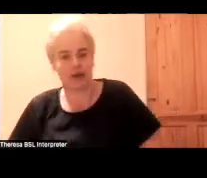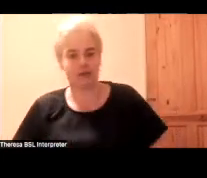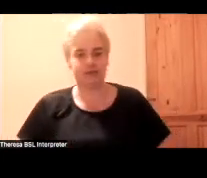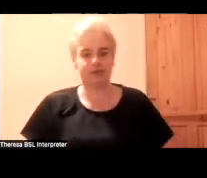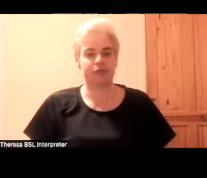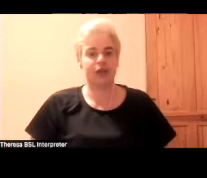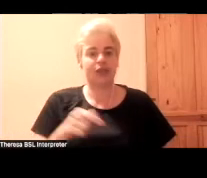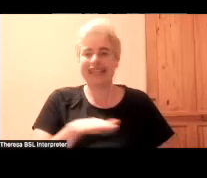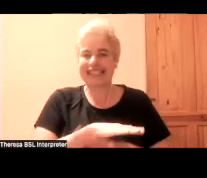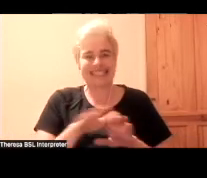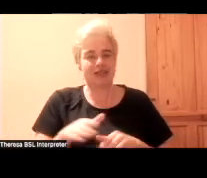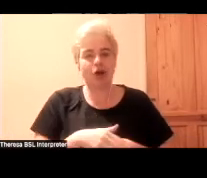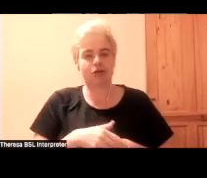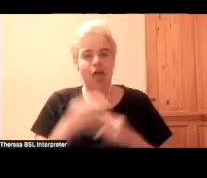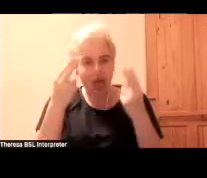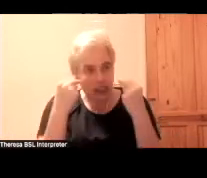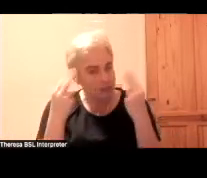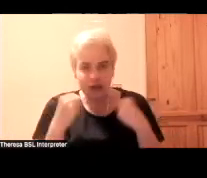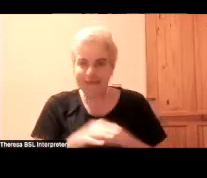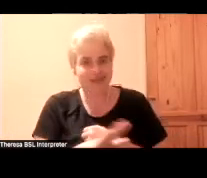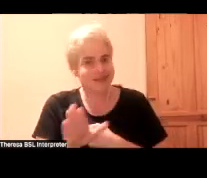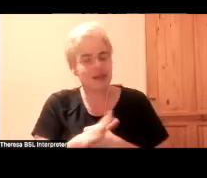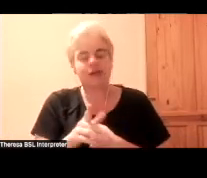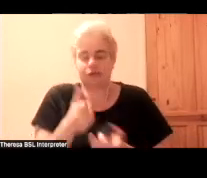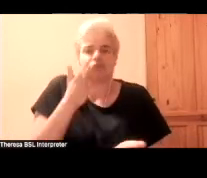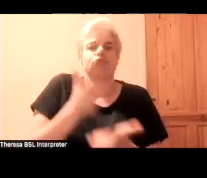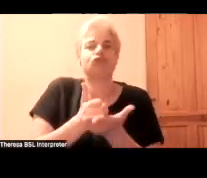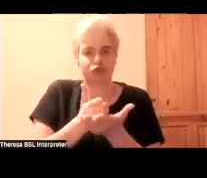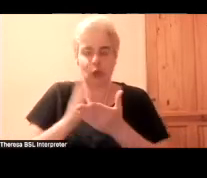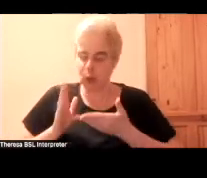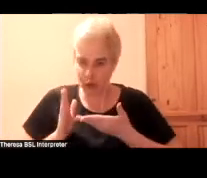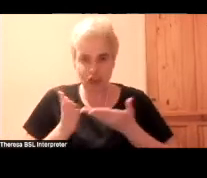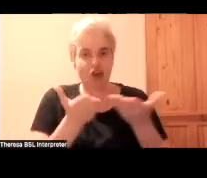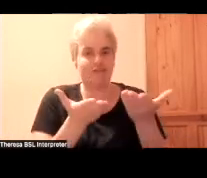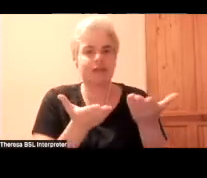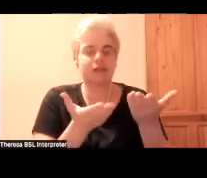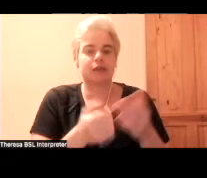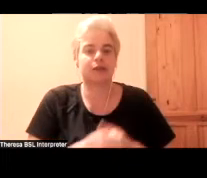This is not subservience, but true servanthood.